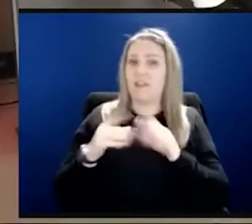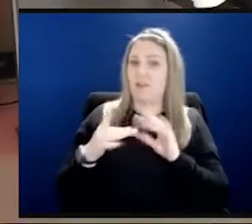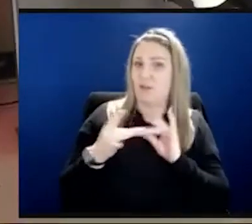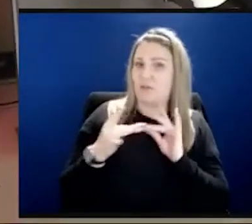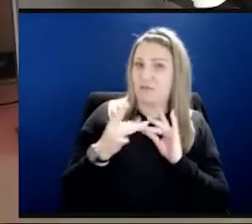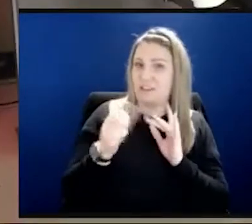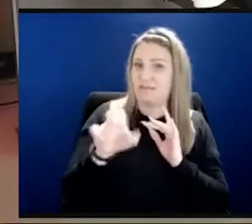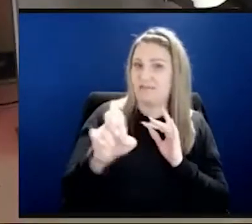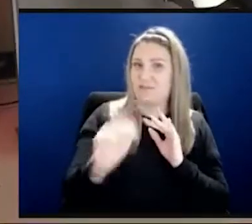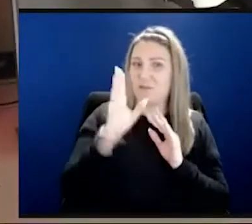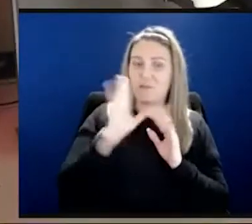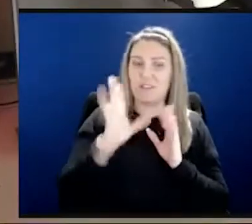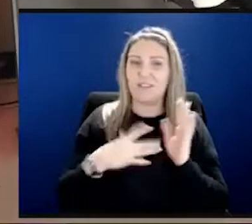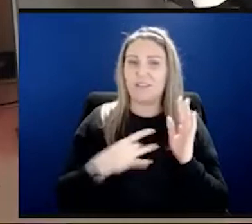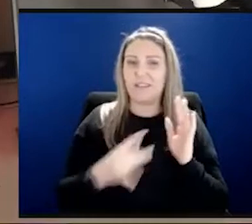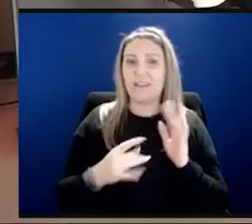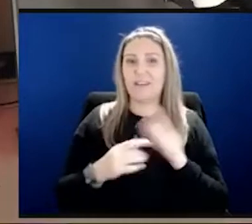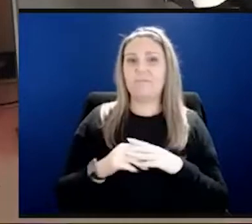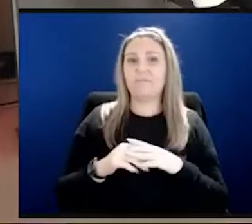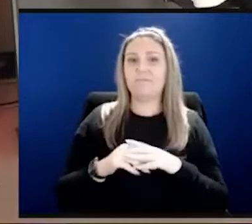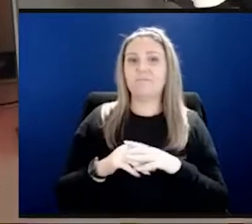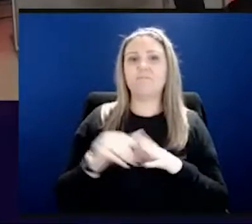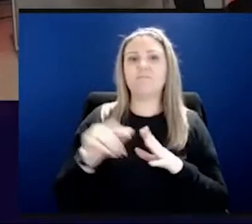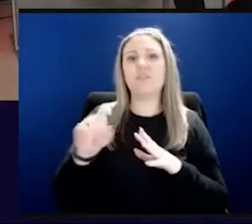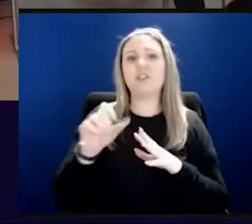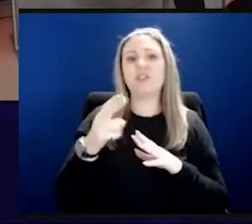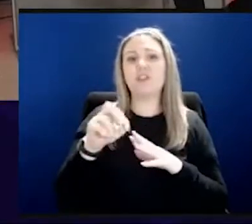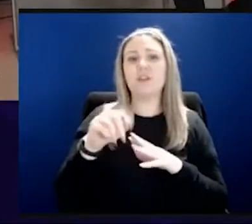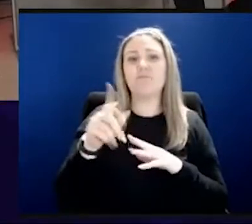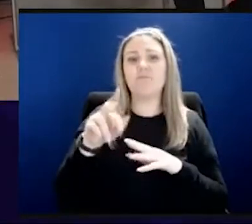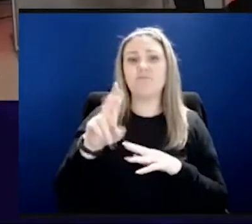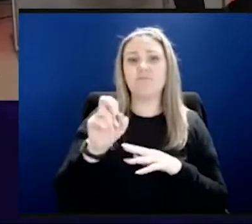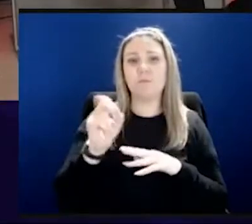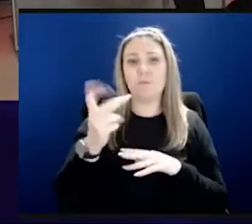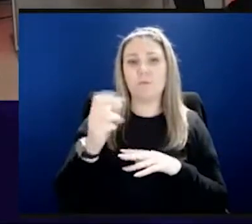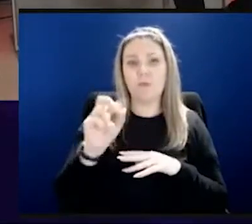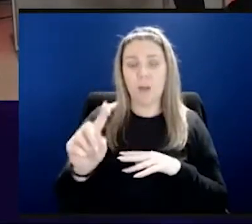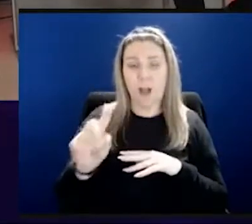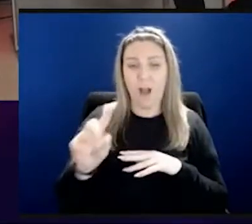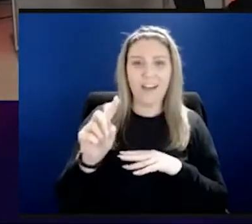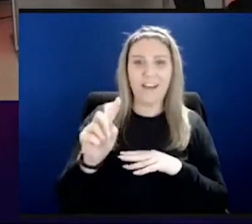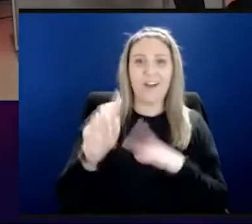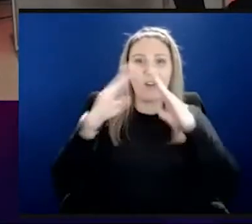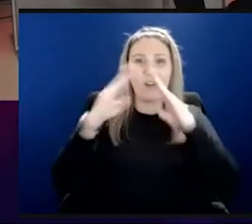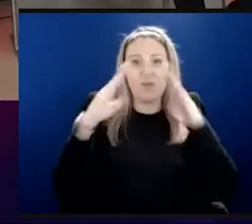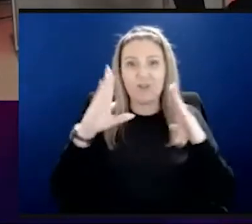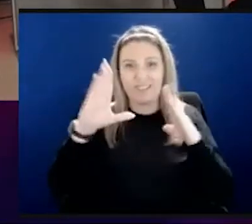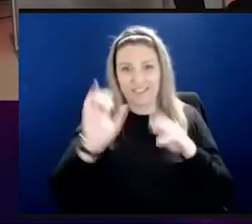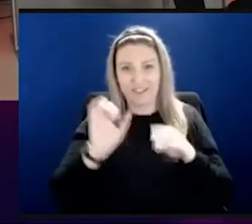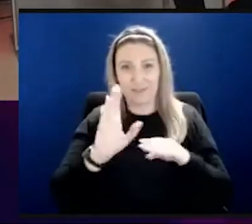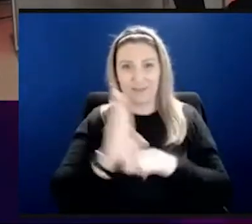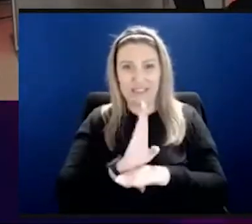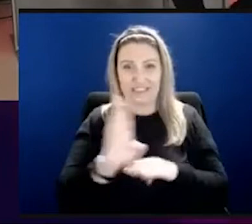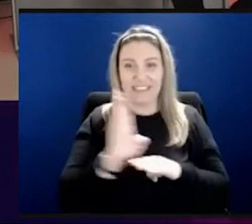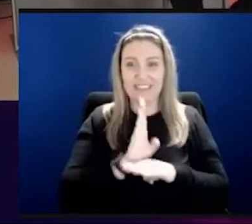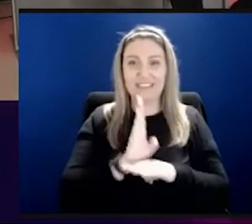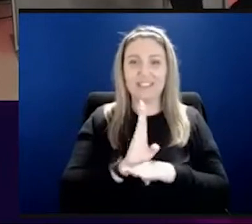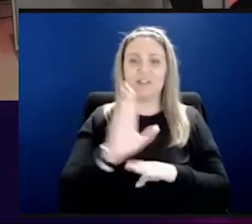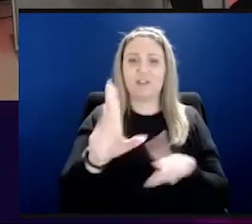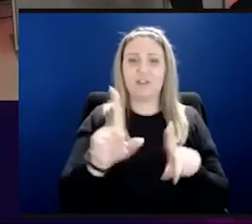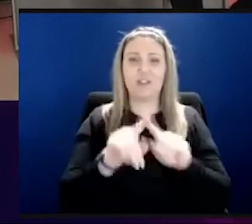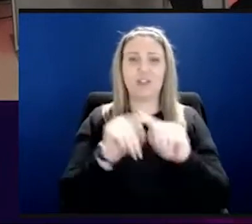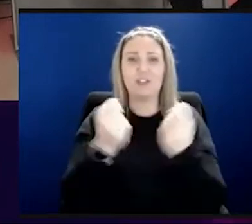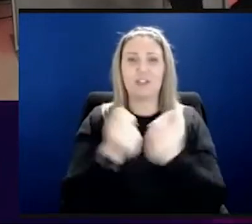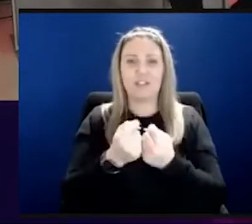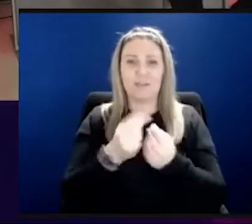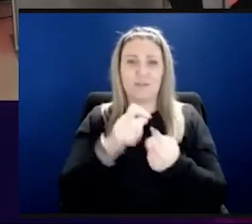from Shamrock Roofer YouTube. Okay, they're on YouTube. So Shamrock Roofing is your company. So your teammates there, right? Your team